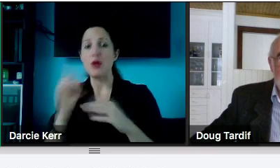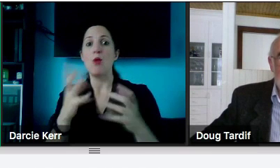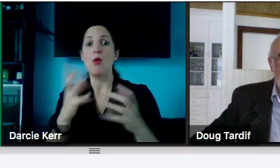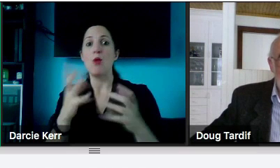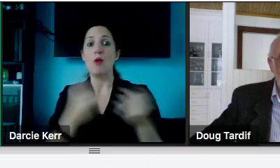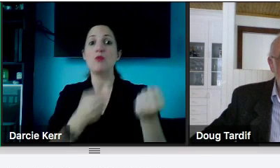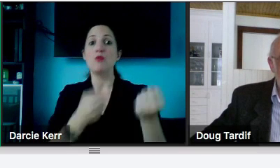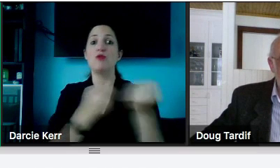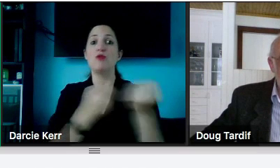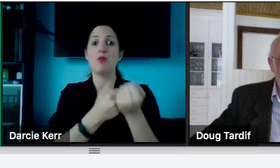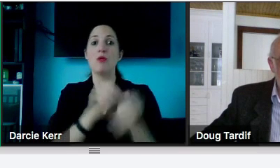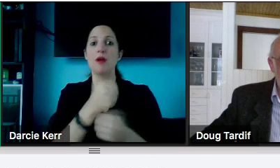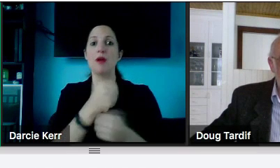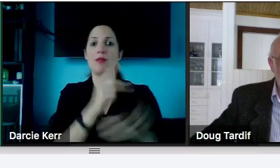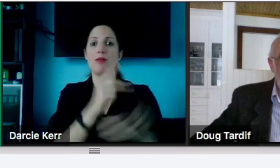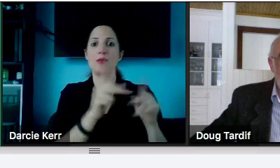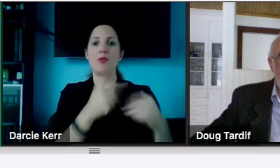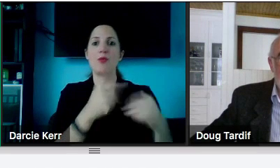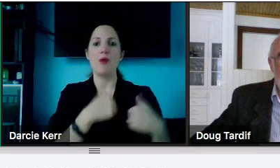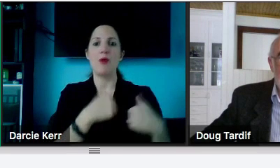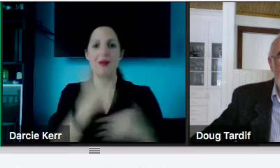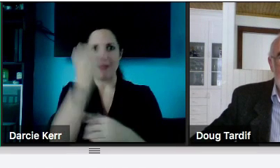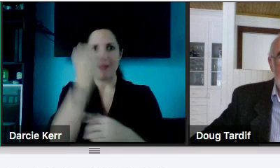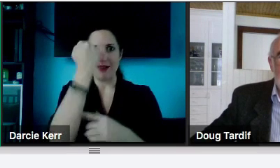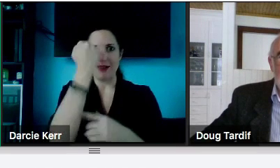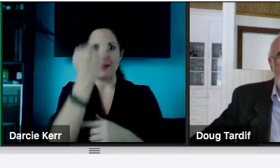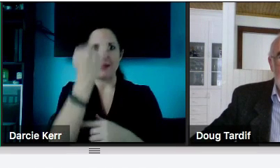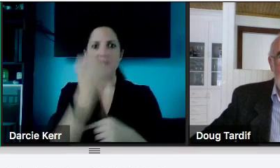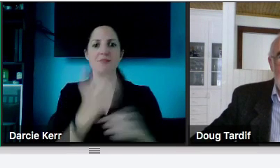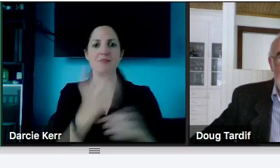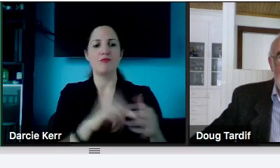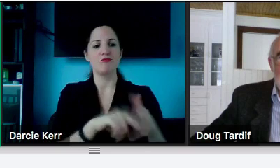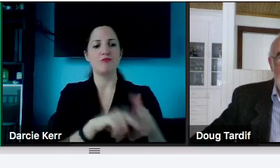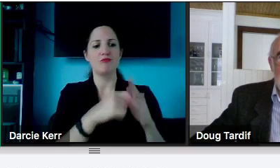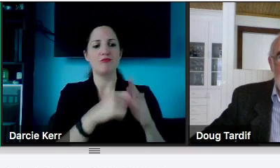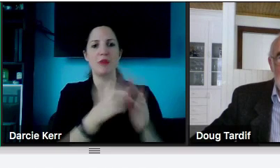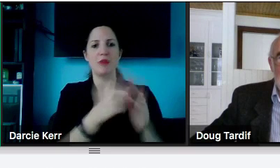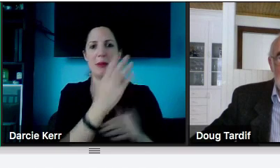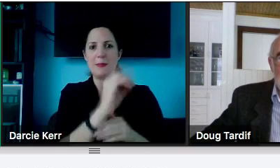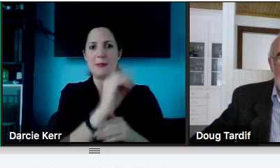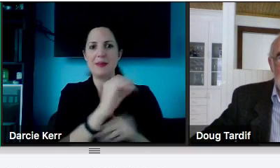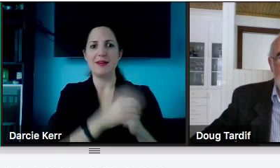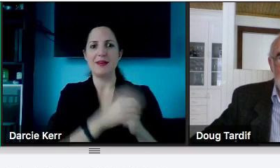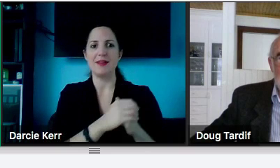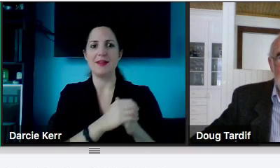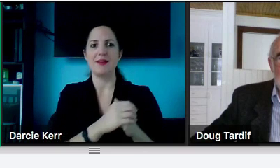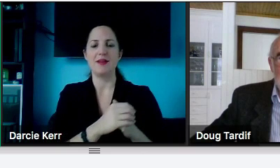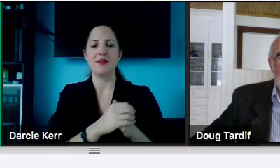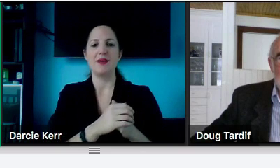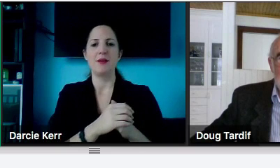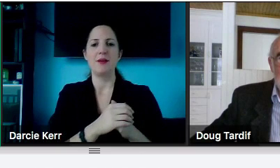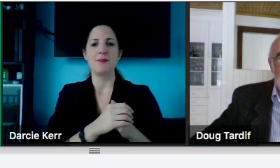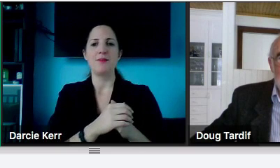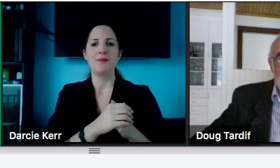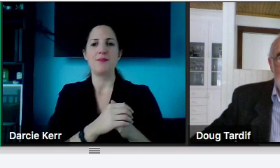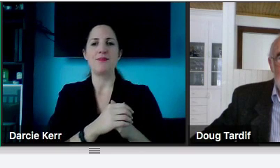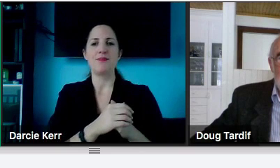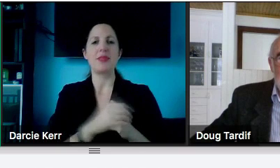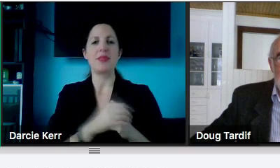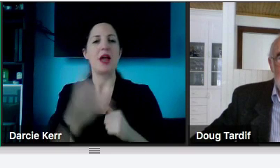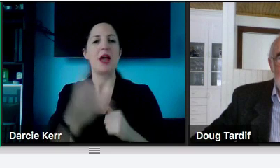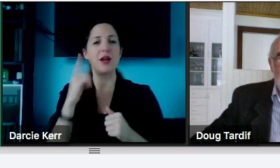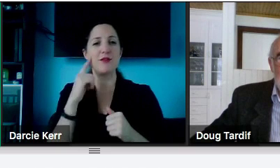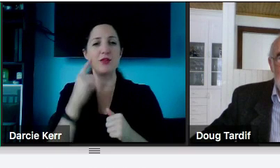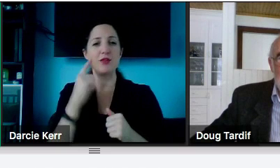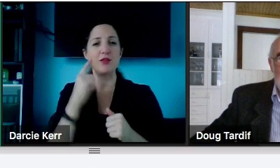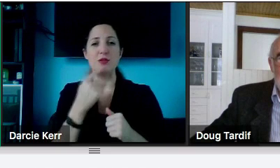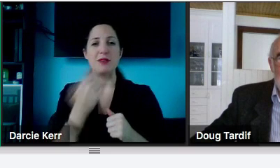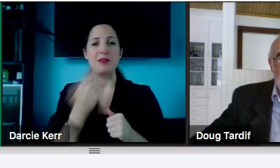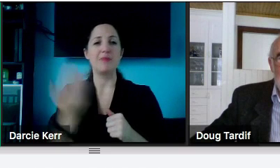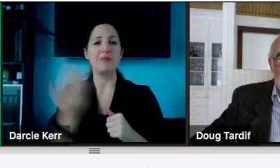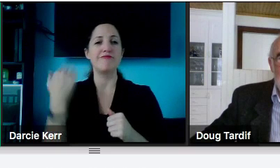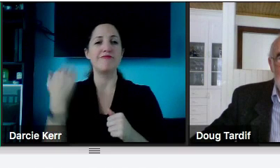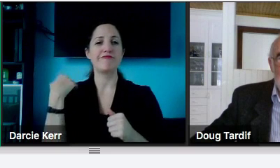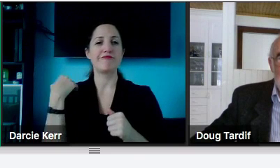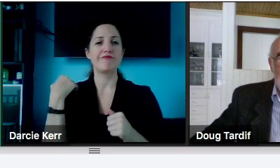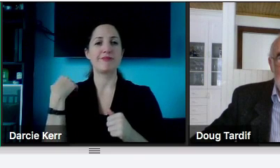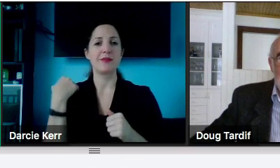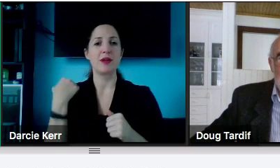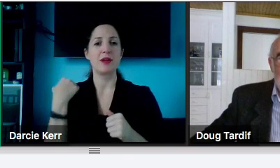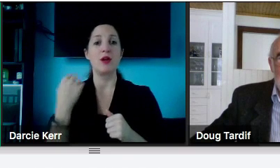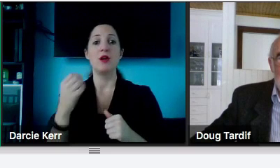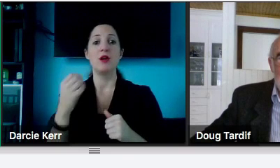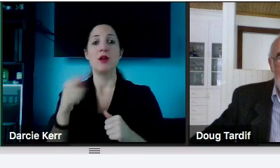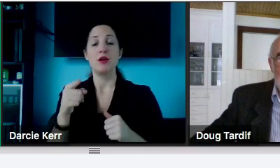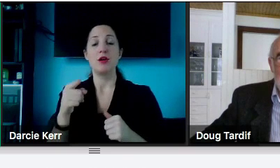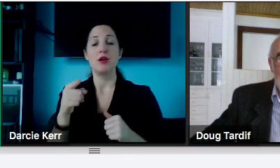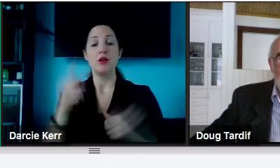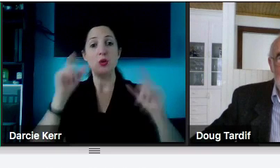time when I hear you speak, how excited you are just for the work. You know, I've heard you say so many times over the years, you're just so happy to get up